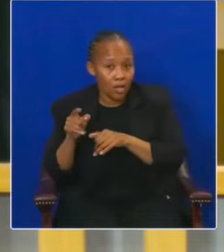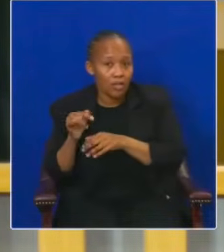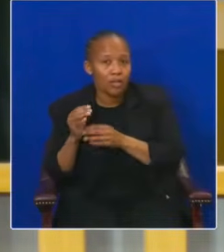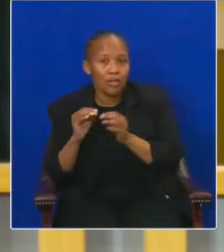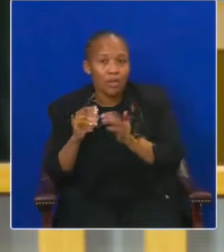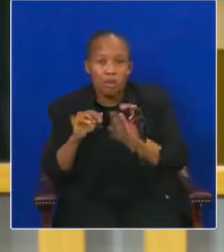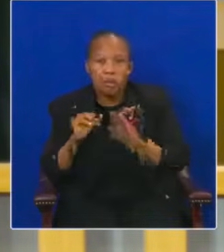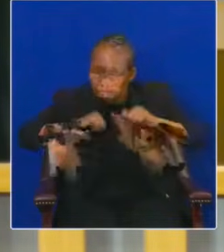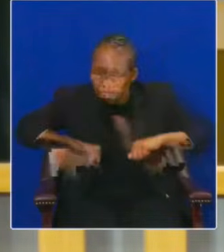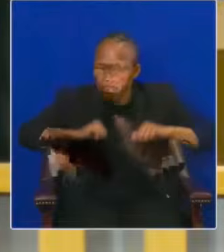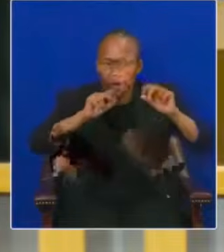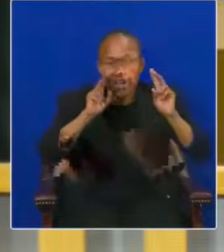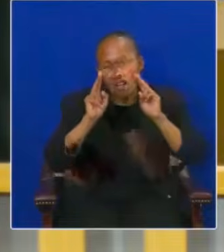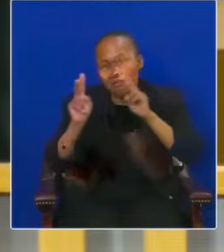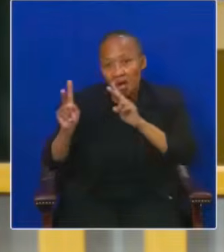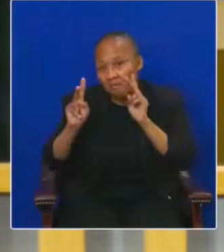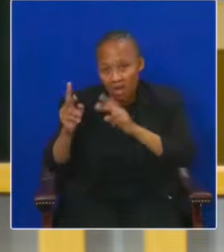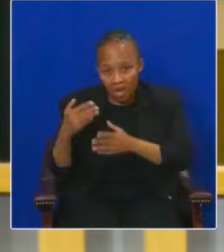Thank you,